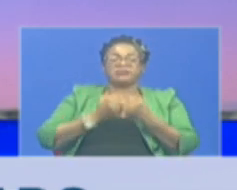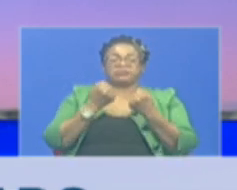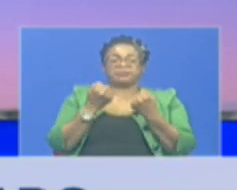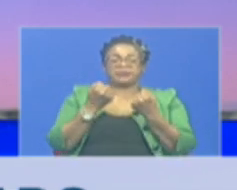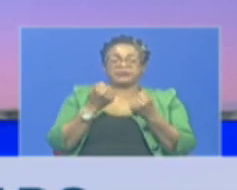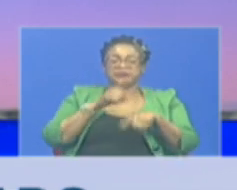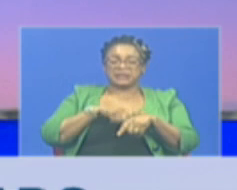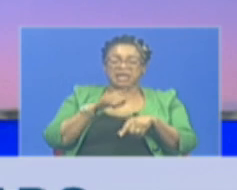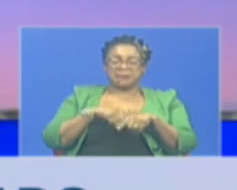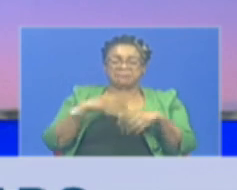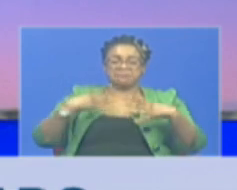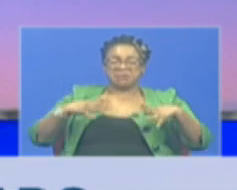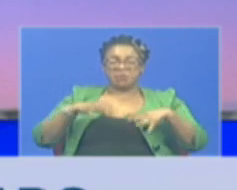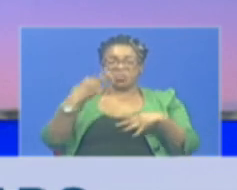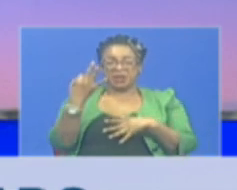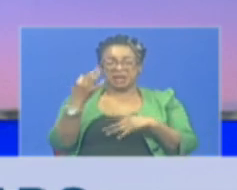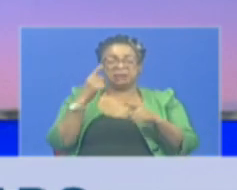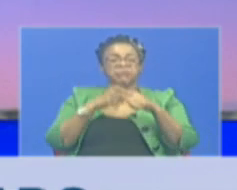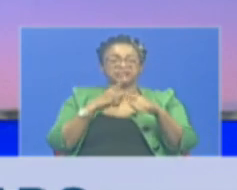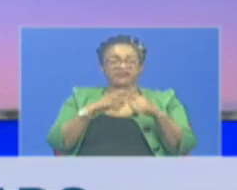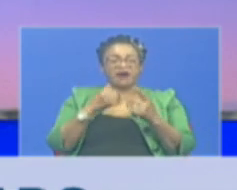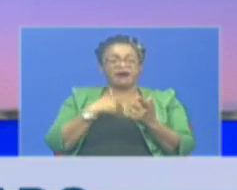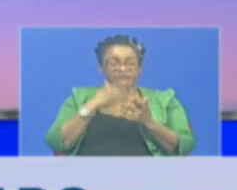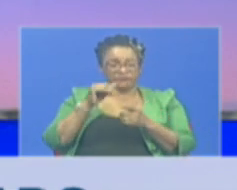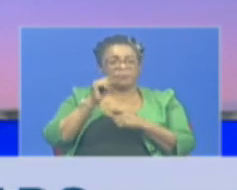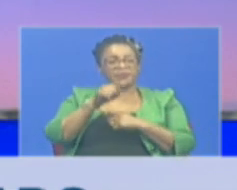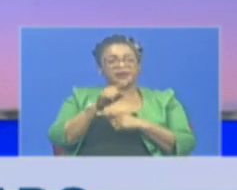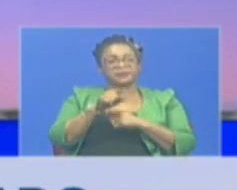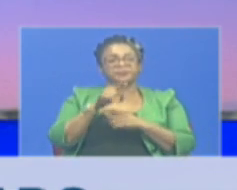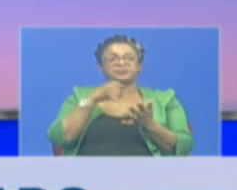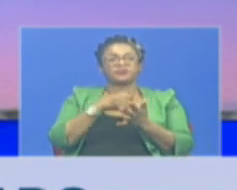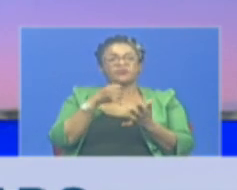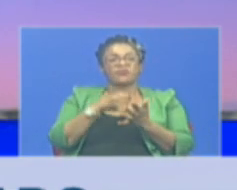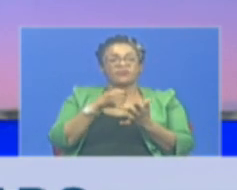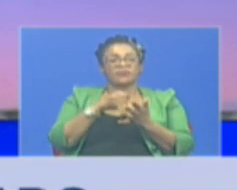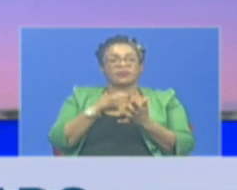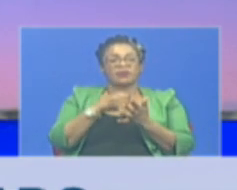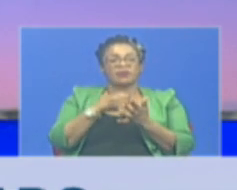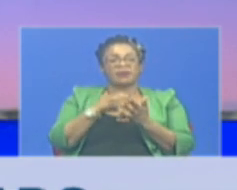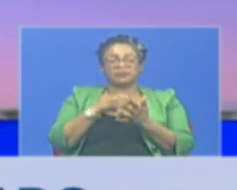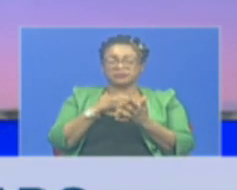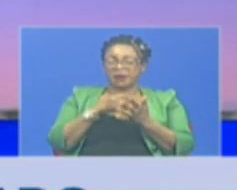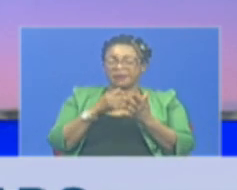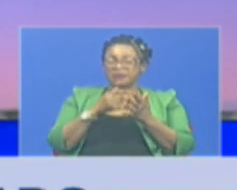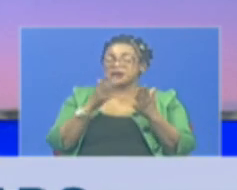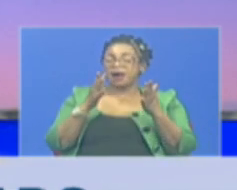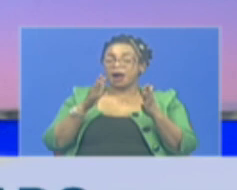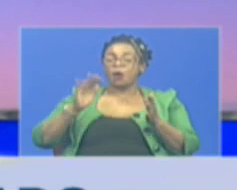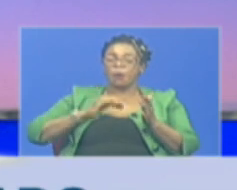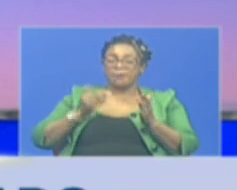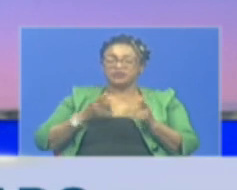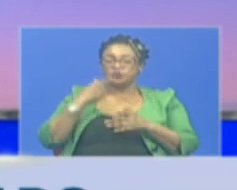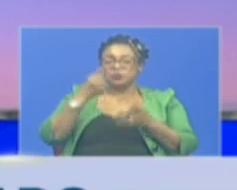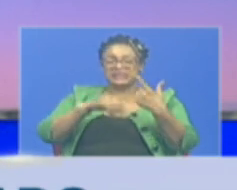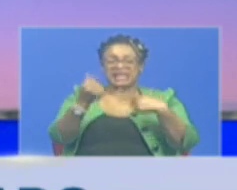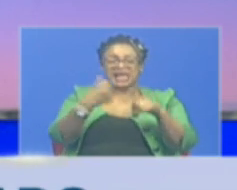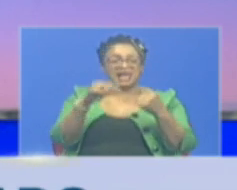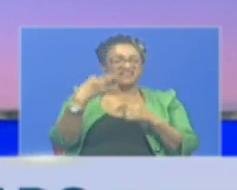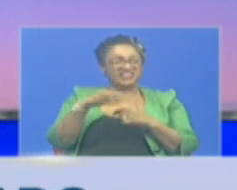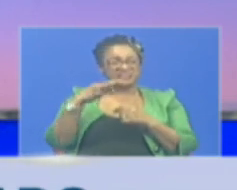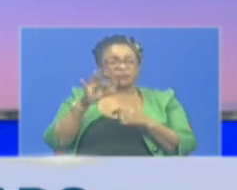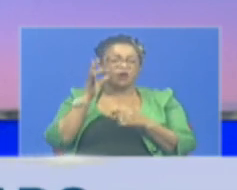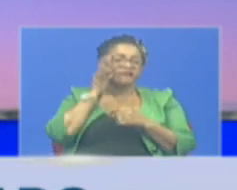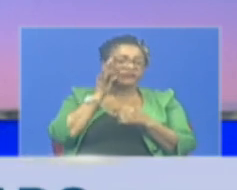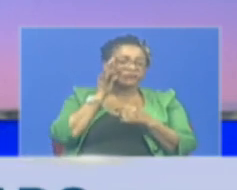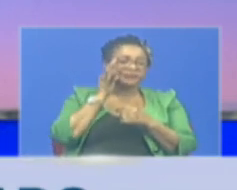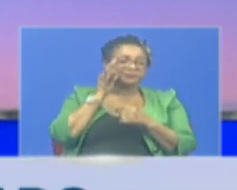area tested positive for COVID-19, including a grocery store operator. There's concern now about how many people she